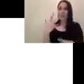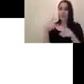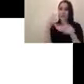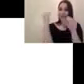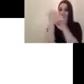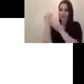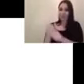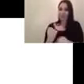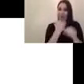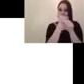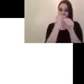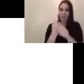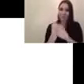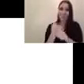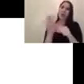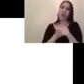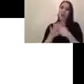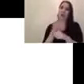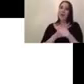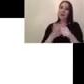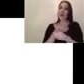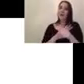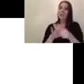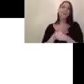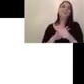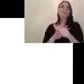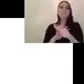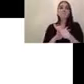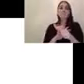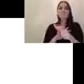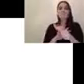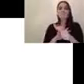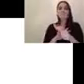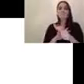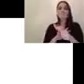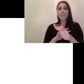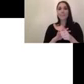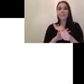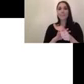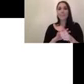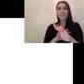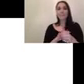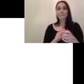reconstruction, localization, and a little bit of sensor fusion as well.